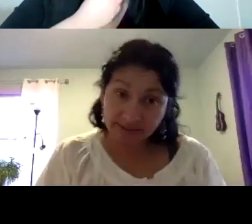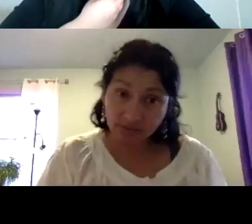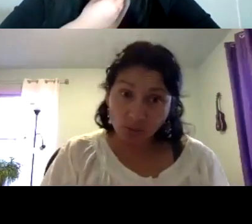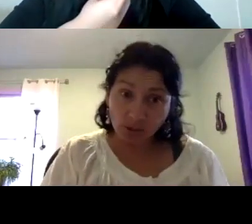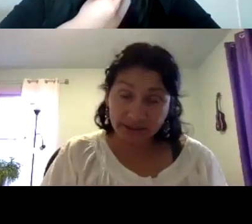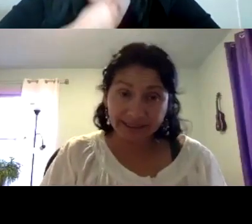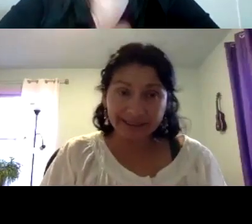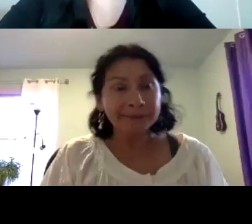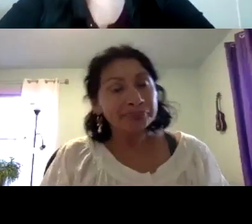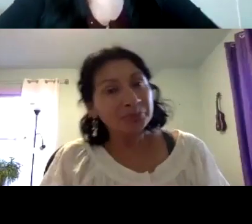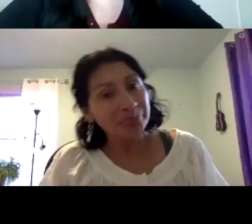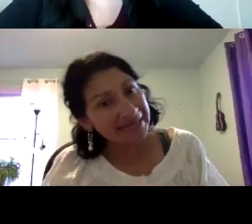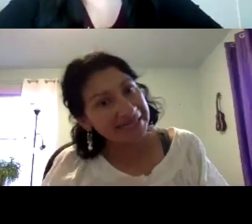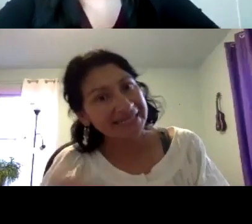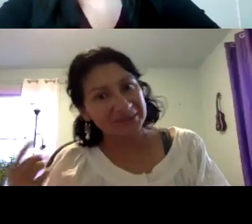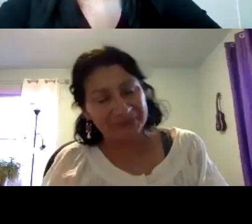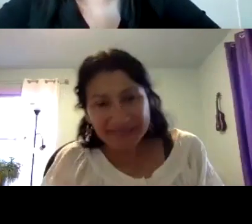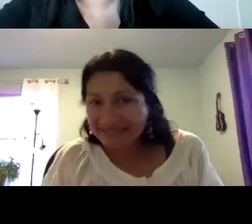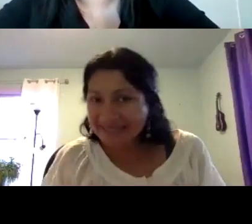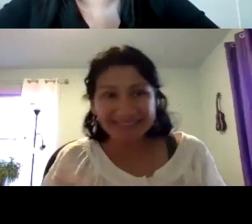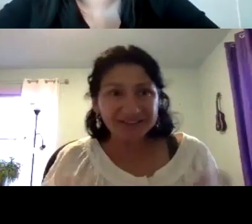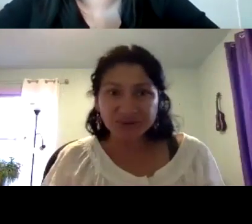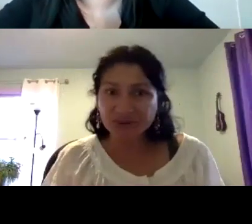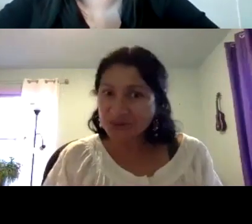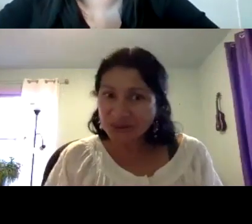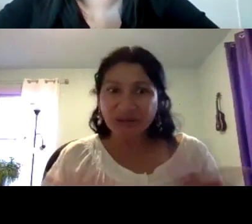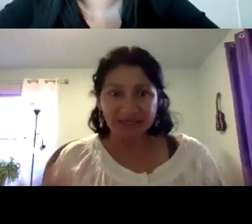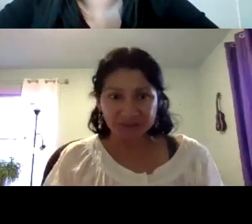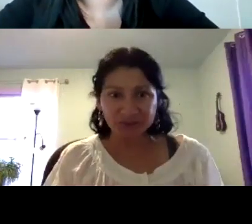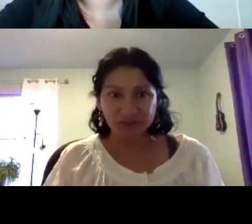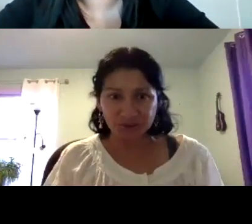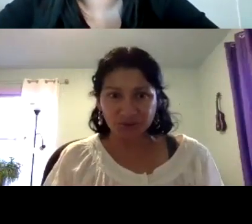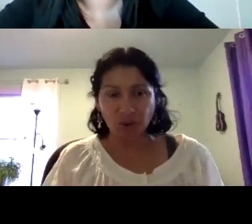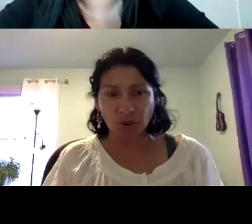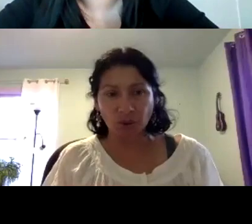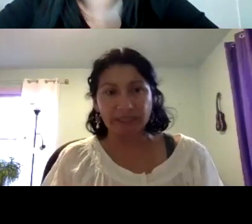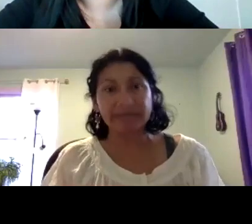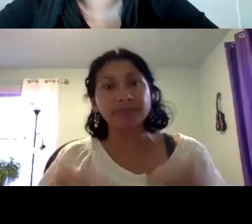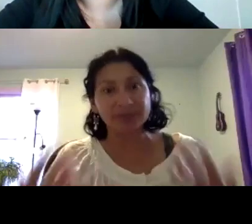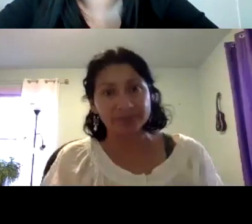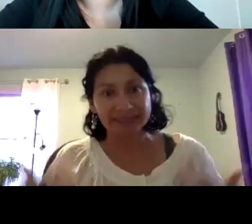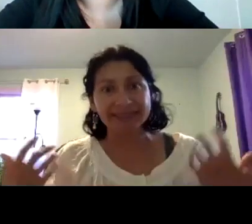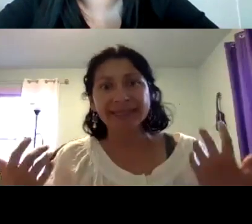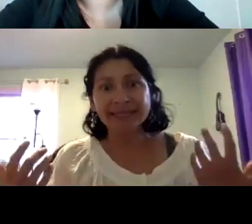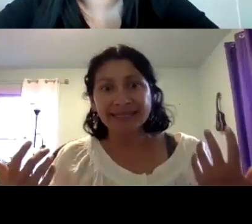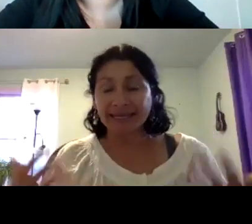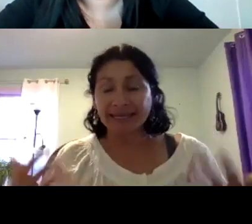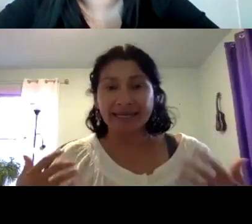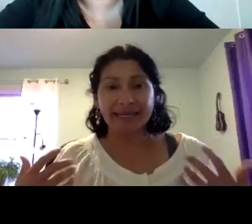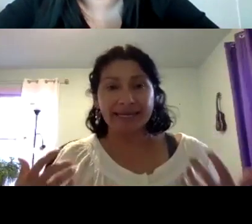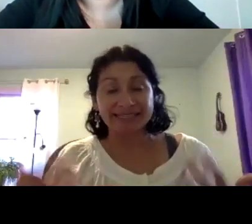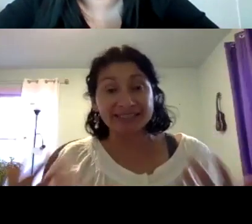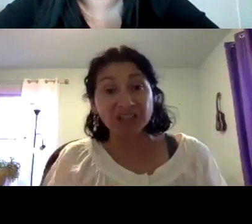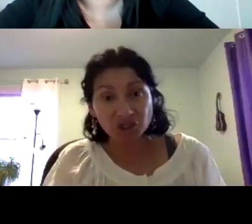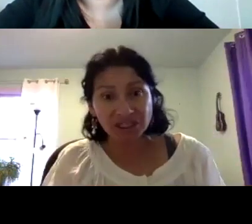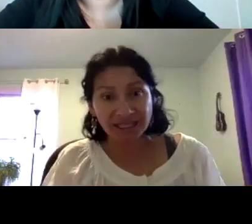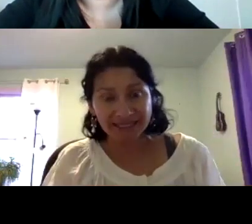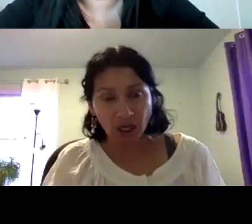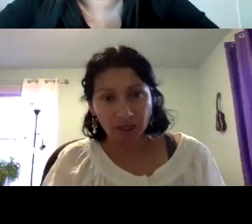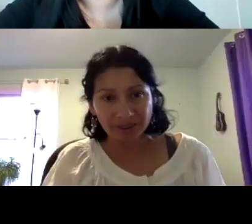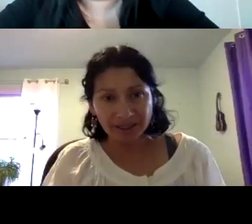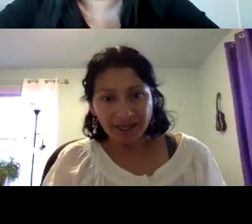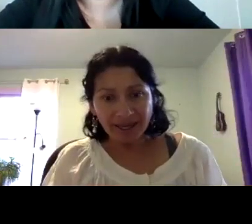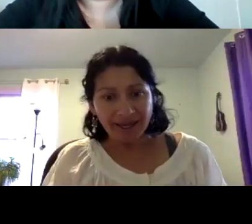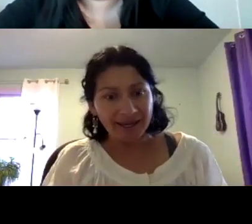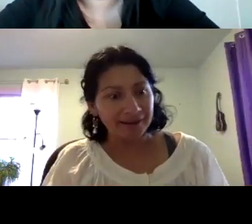they are not working, many of them, they don't know how to use or implement technology at